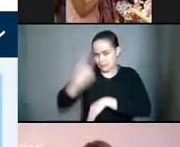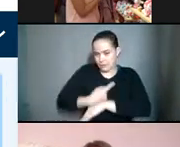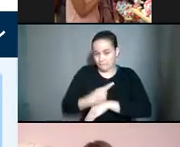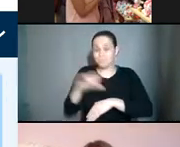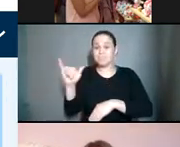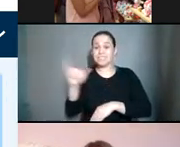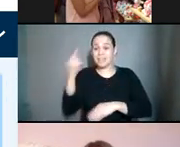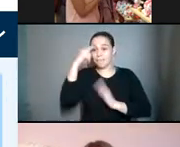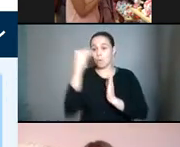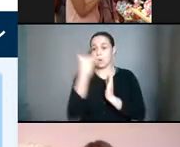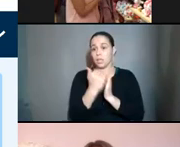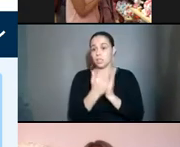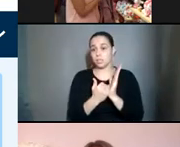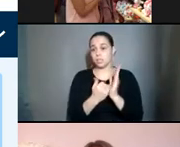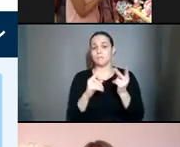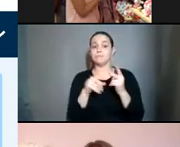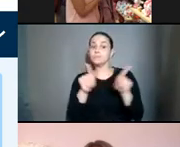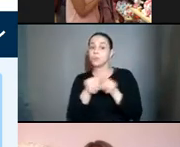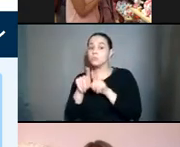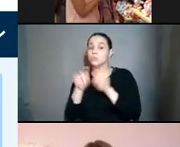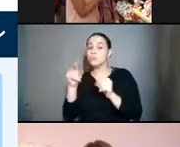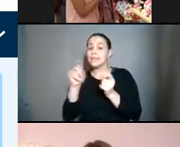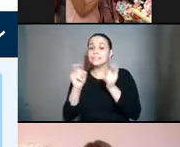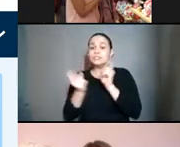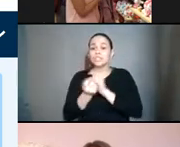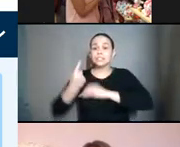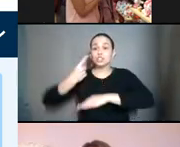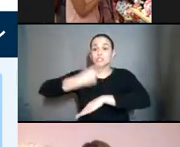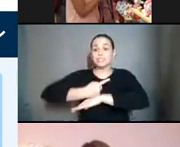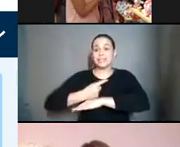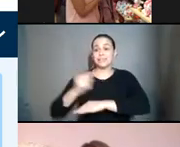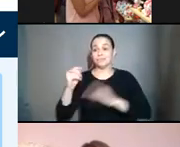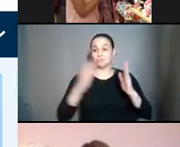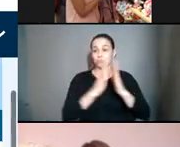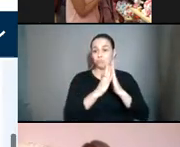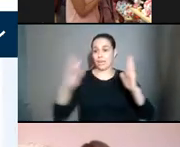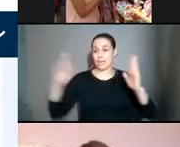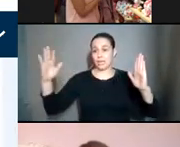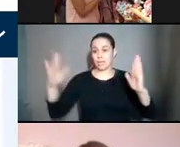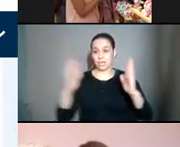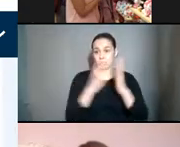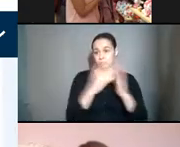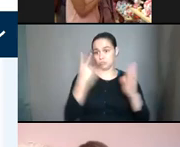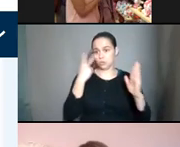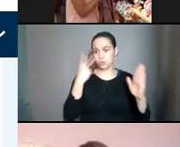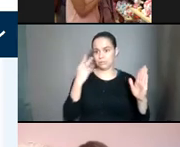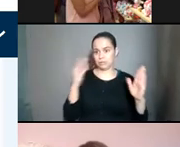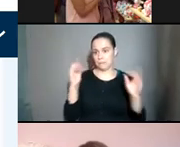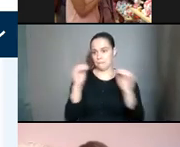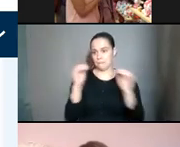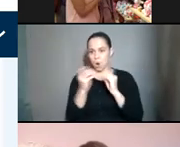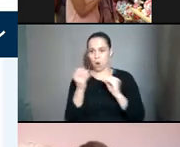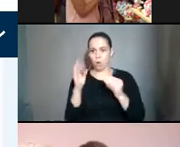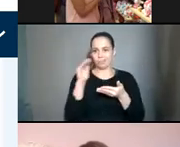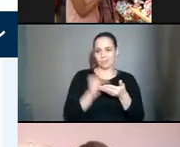You can also change the date range so you can see a different length of time.